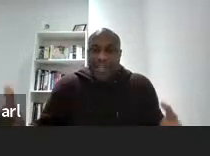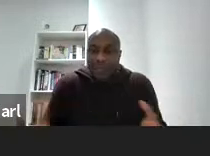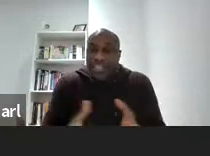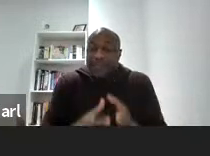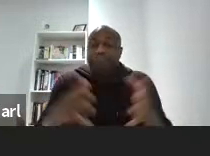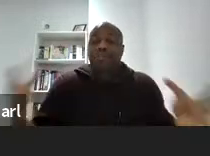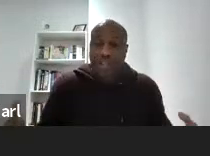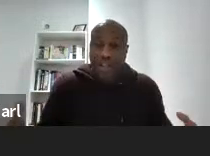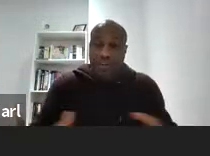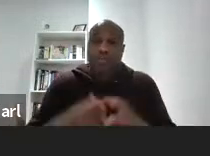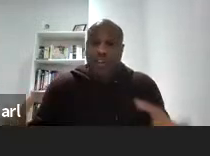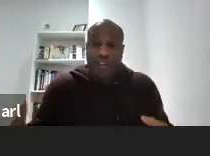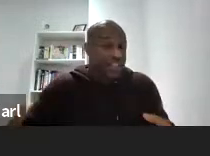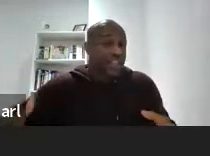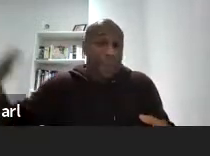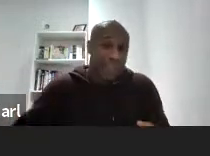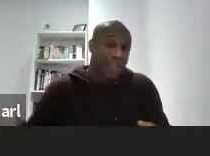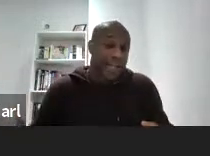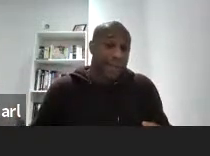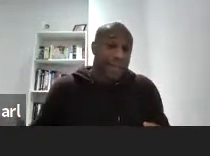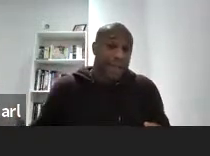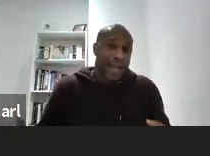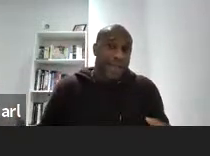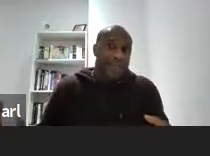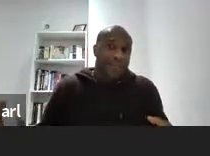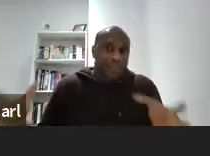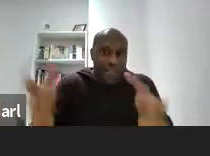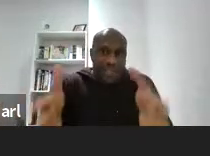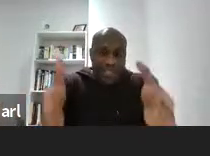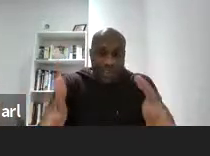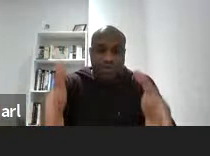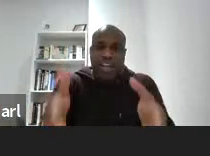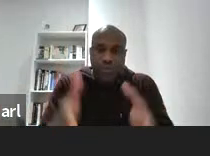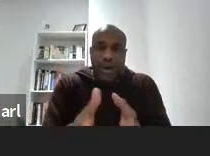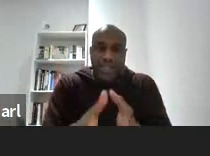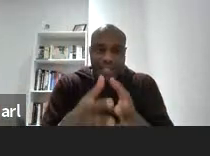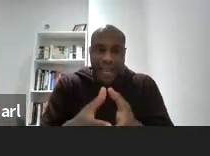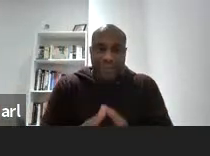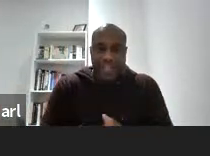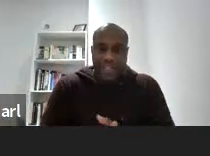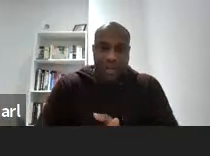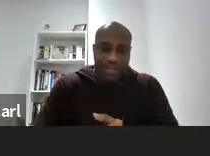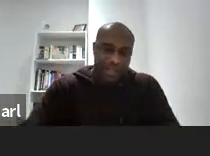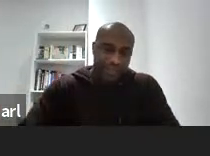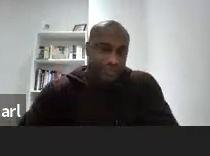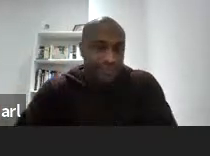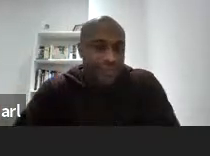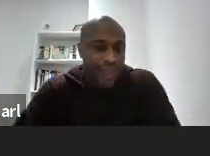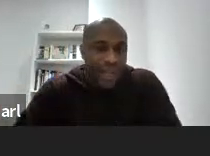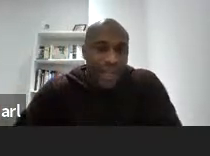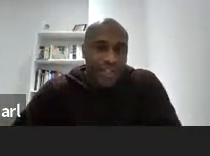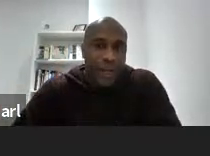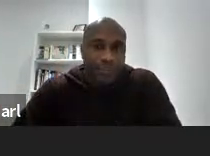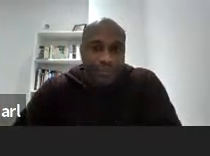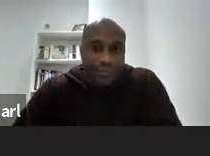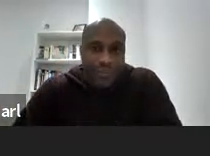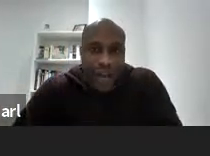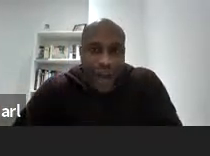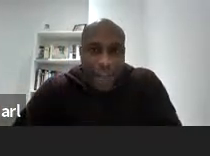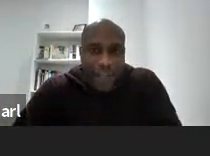process come to life. They want to see the product or service come to life. And this is a great way to capture interest.